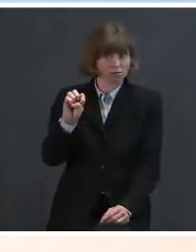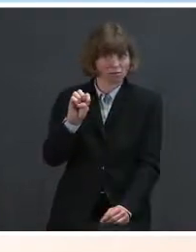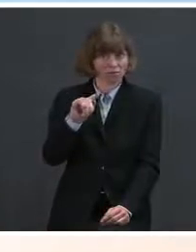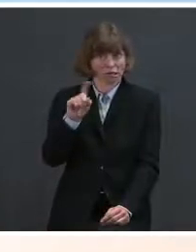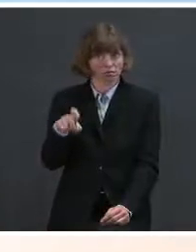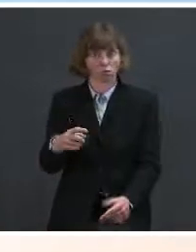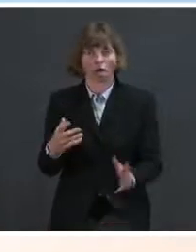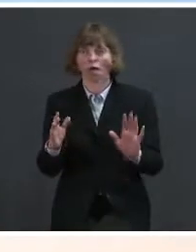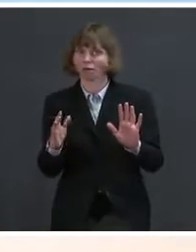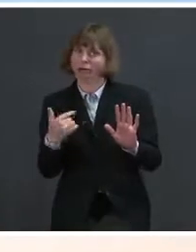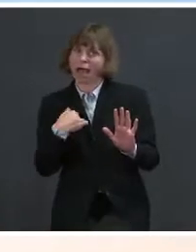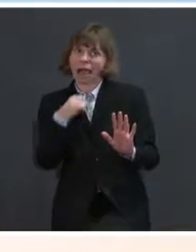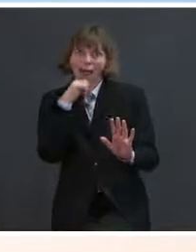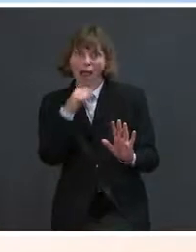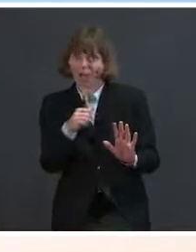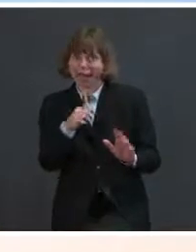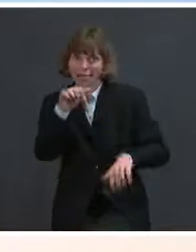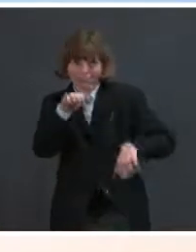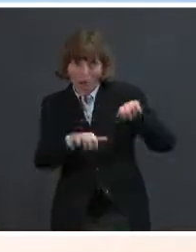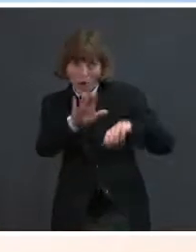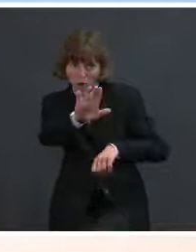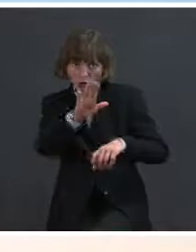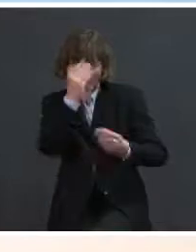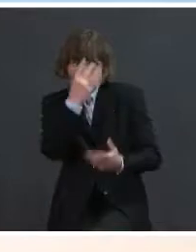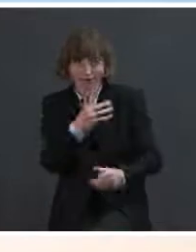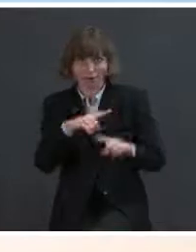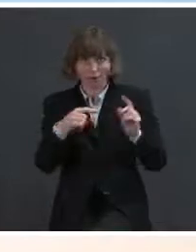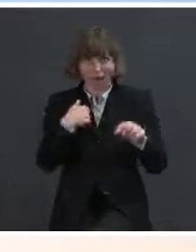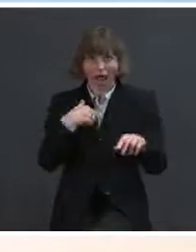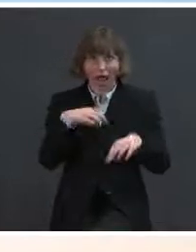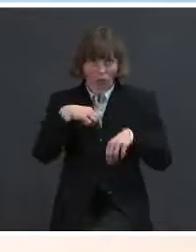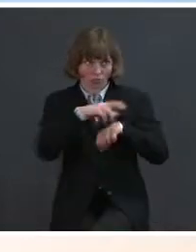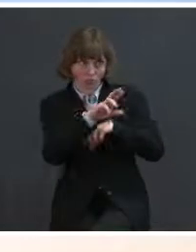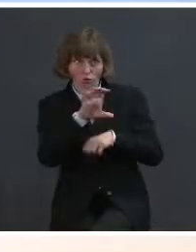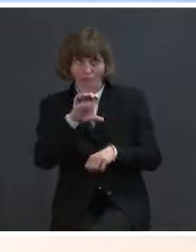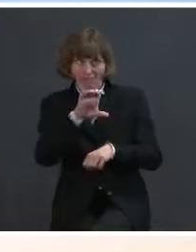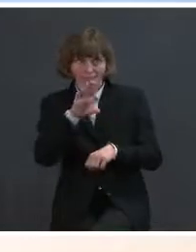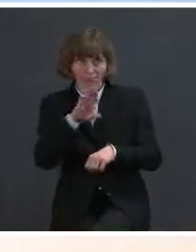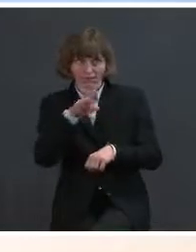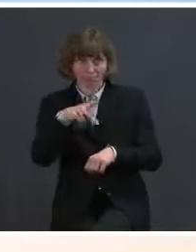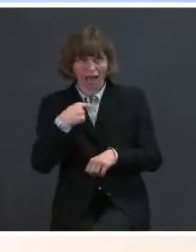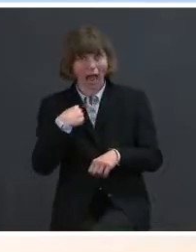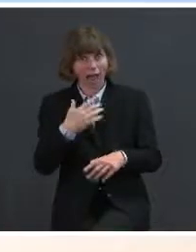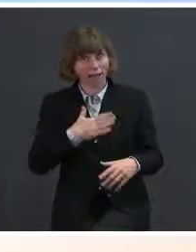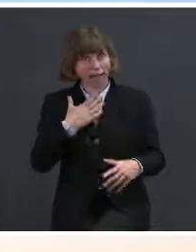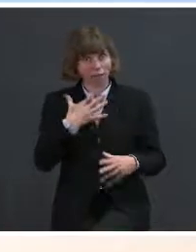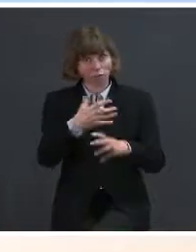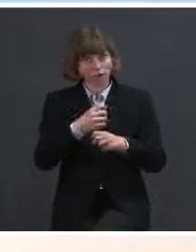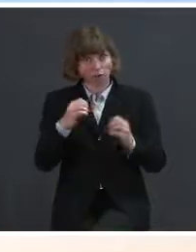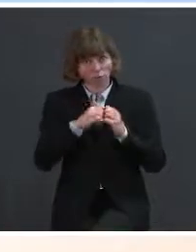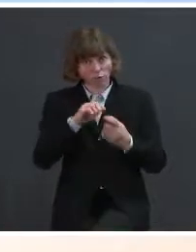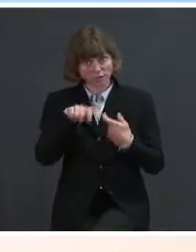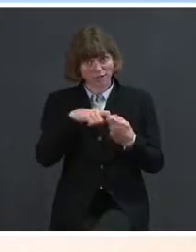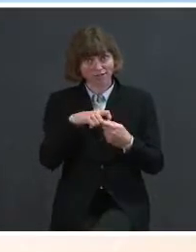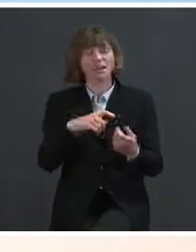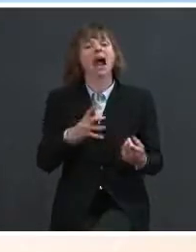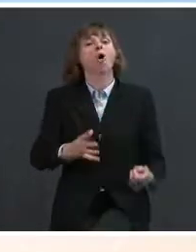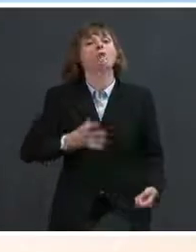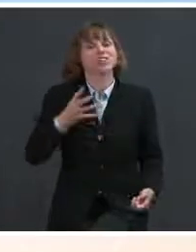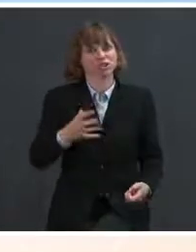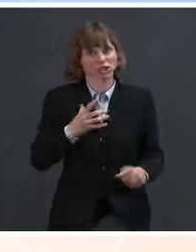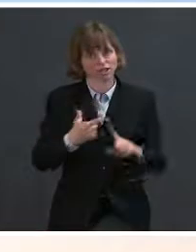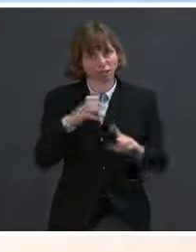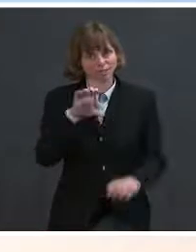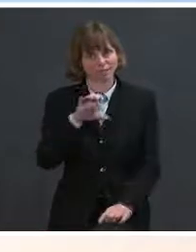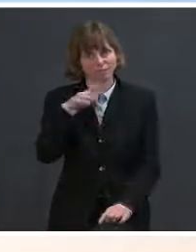where I'm not questioning the data, but I certainly would refer to CBP, and I'm happy to get more specific They are the data. ones- That's where we're getting Officially from CBP data on